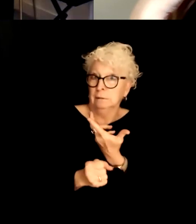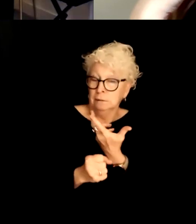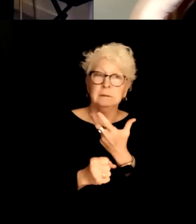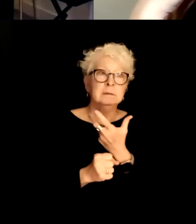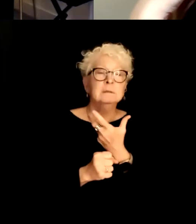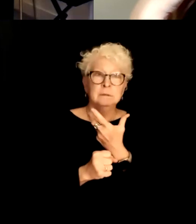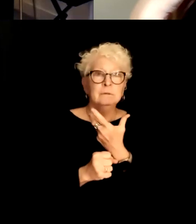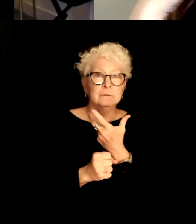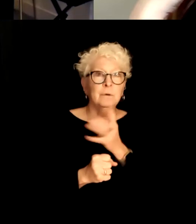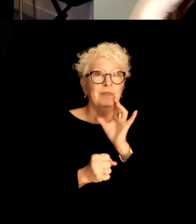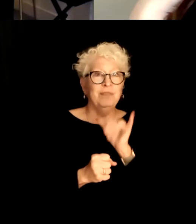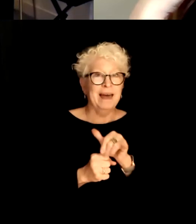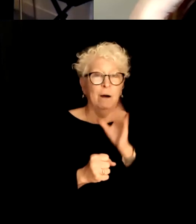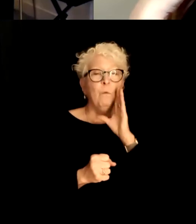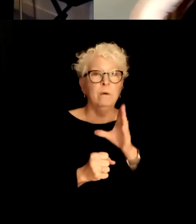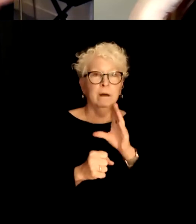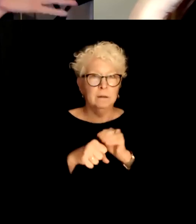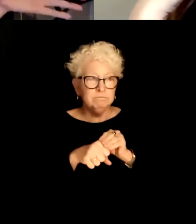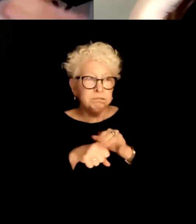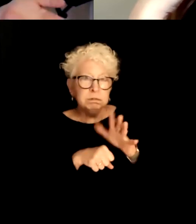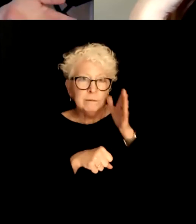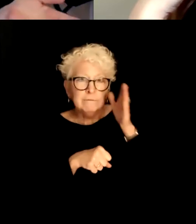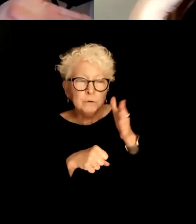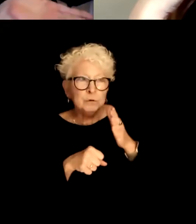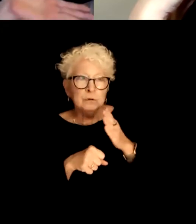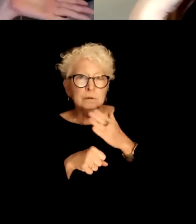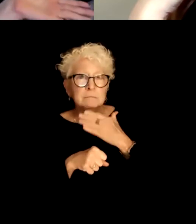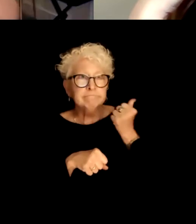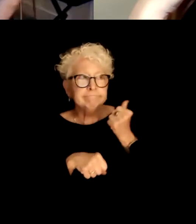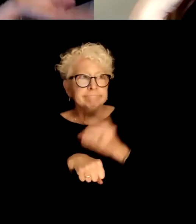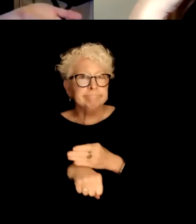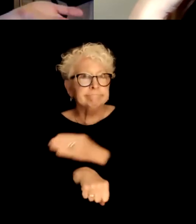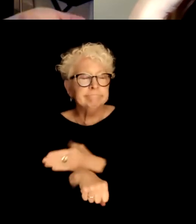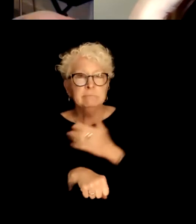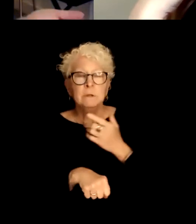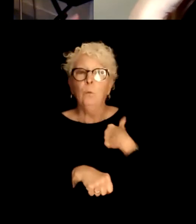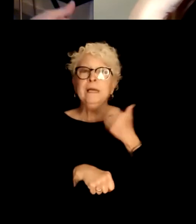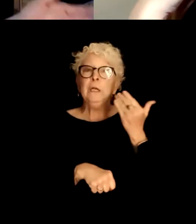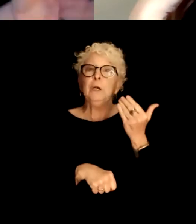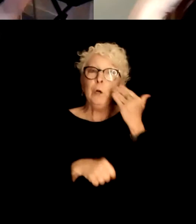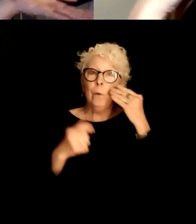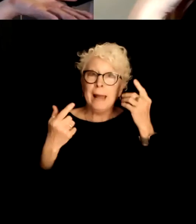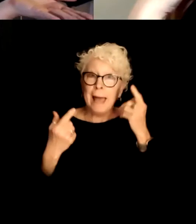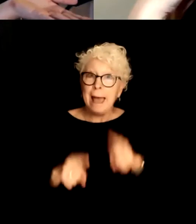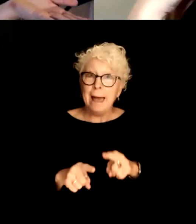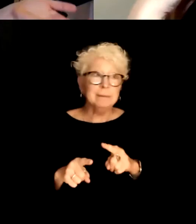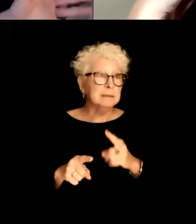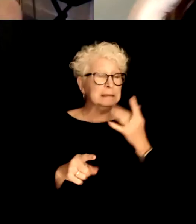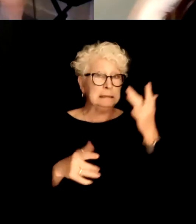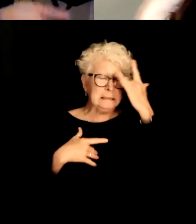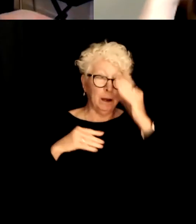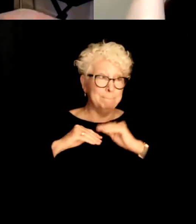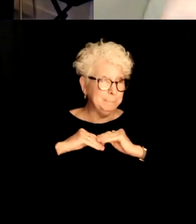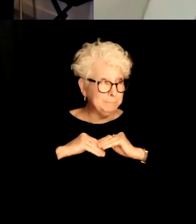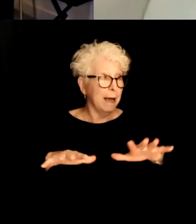tremendous amount of good. Like the only reason why we know about past ME outbreaks is because they happened in hospitals and because doctors and nurses got sick. So